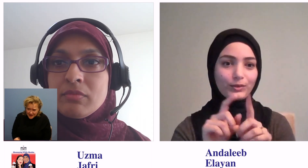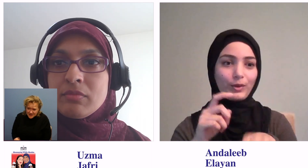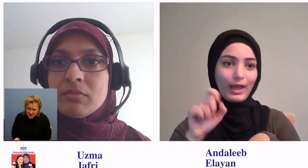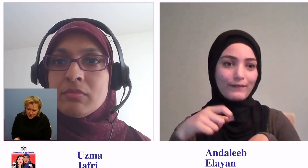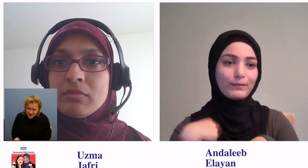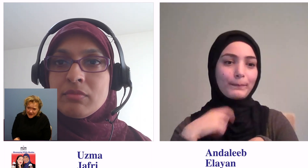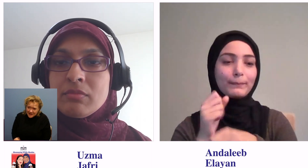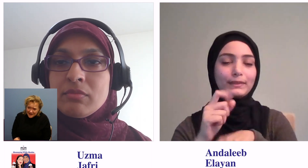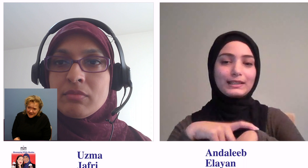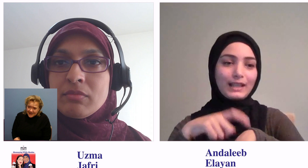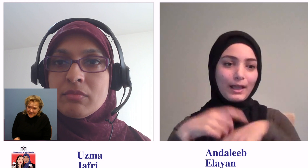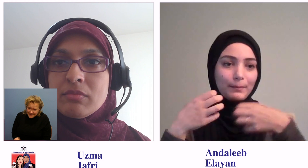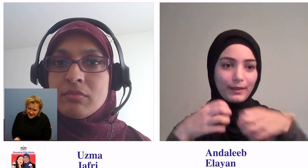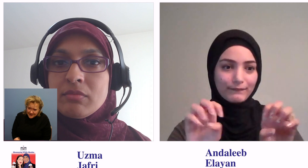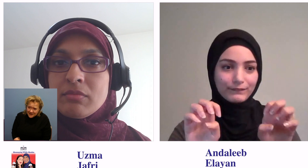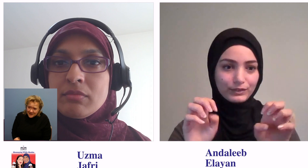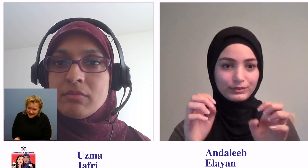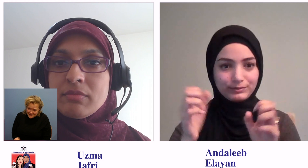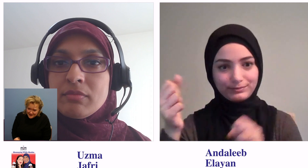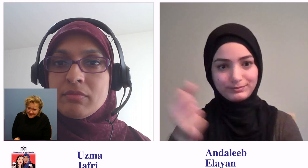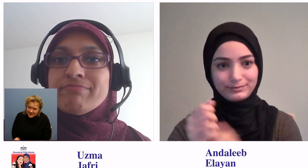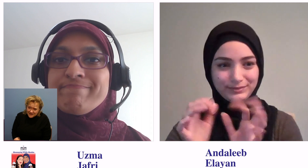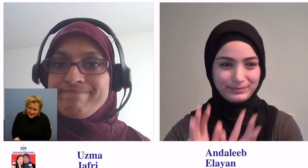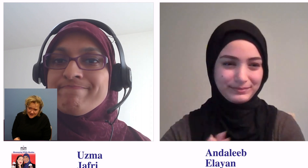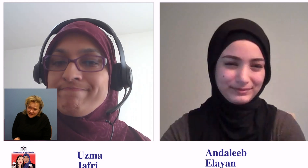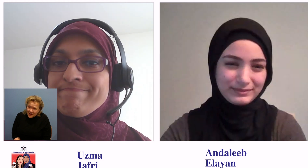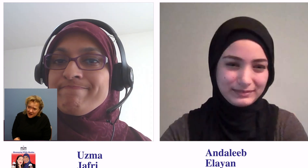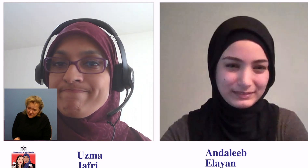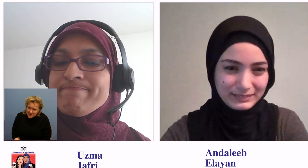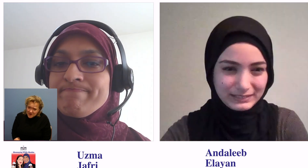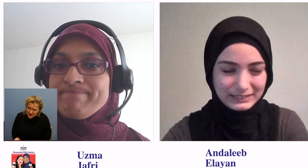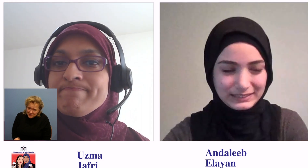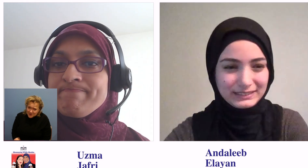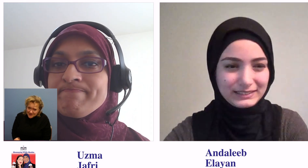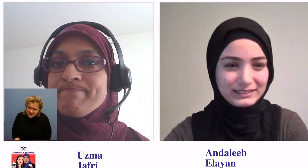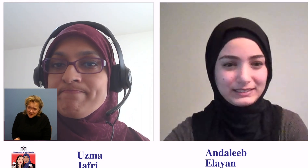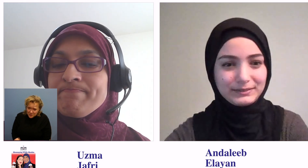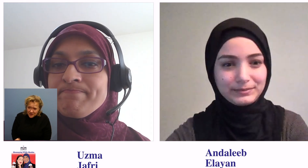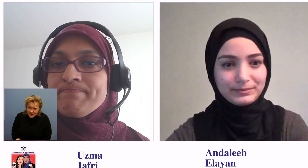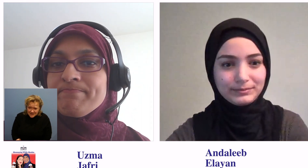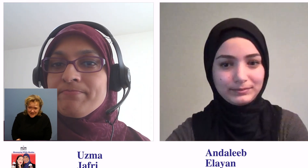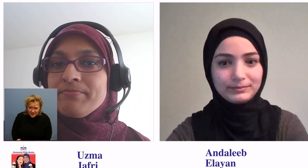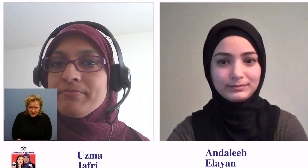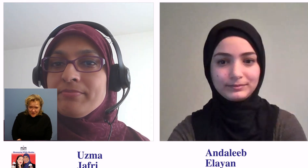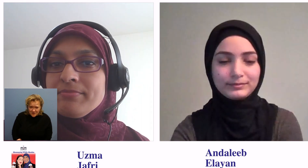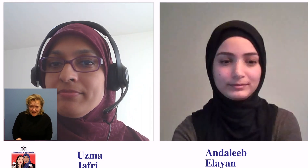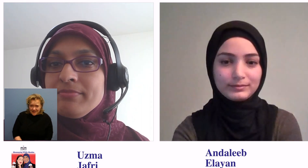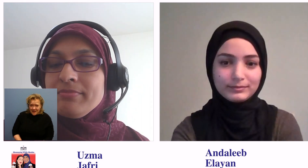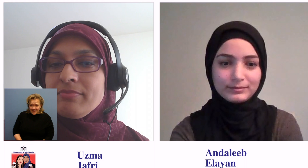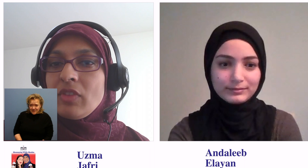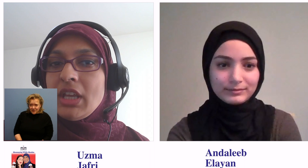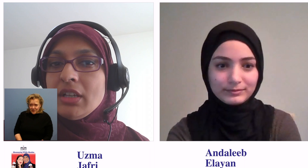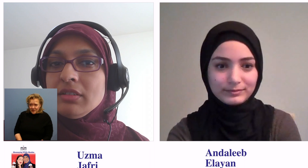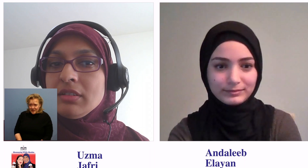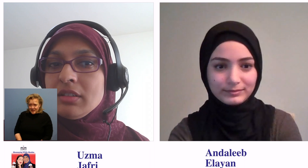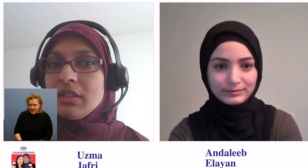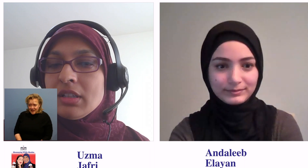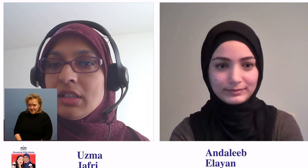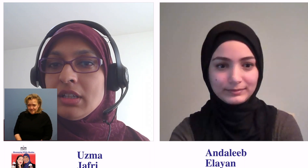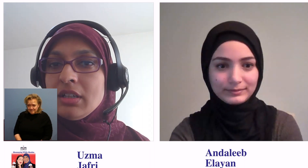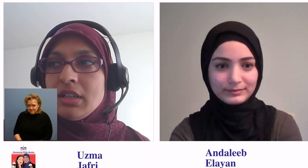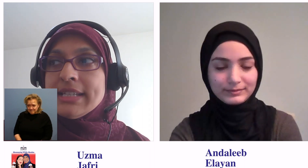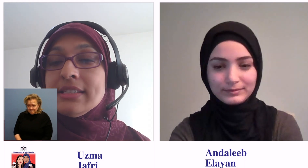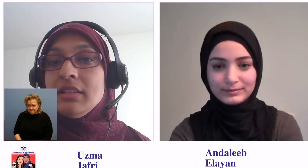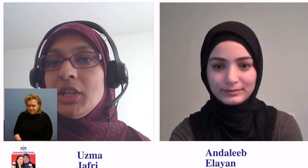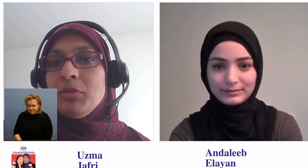out for that. So it's, it's a lot of time and effort to put things together for something like that, for events like